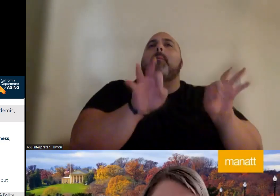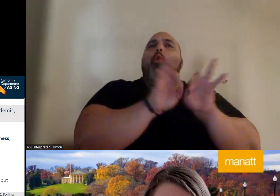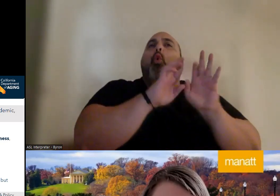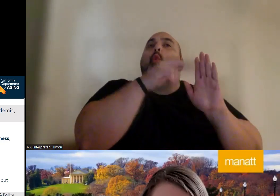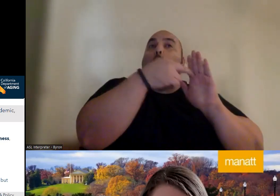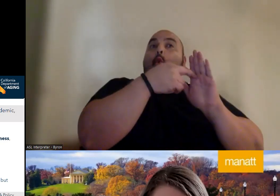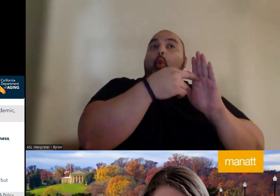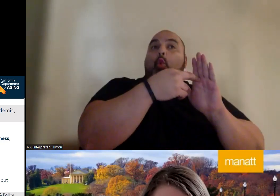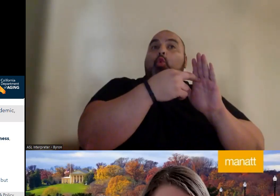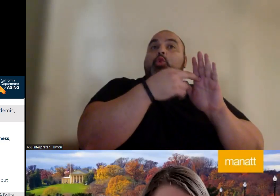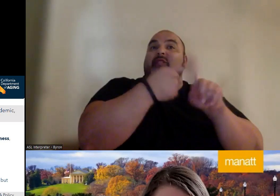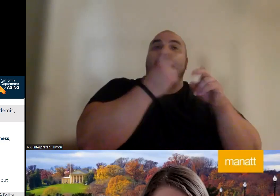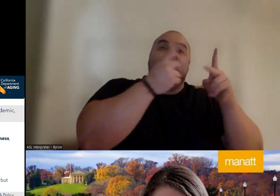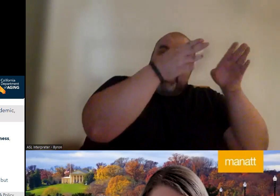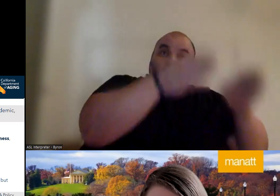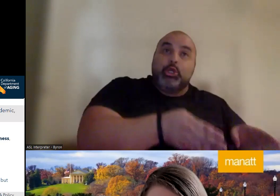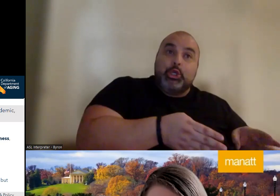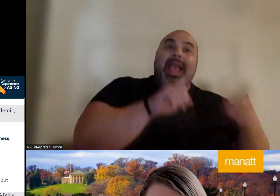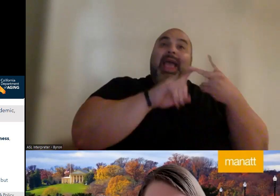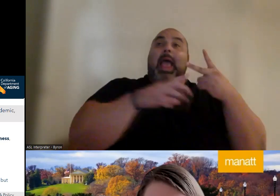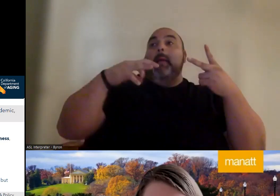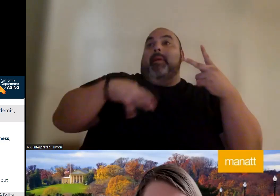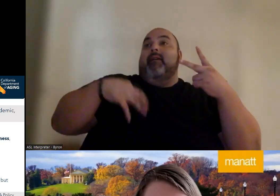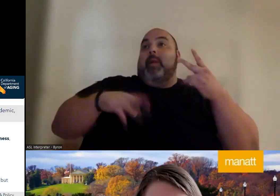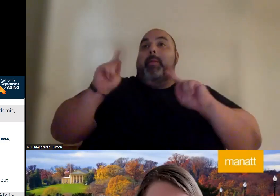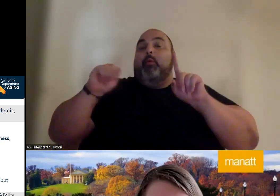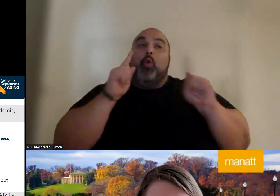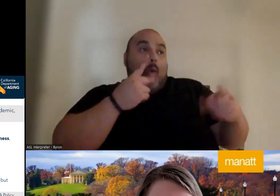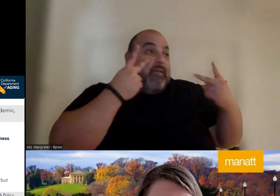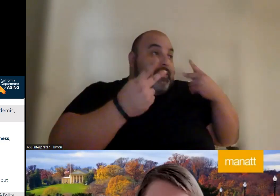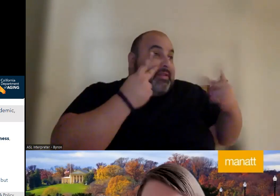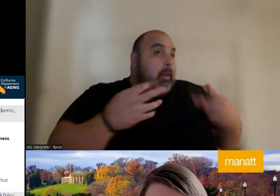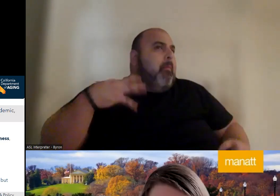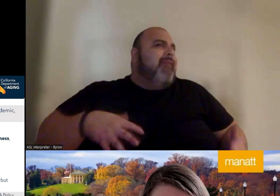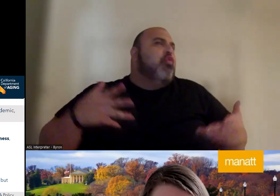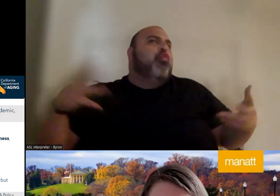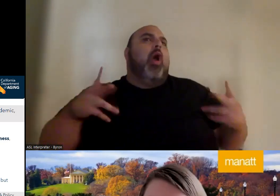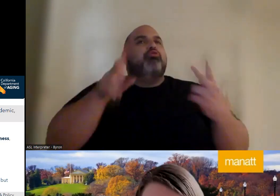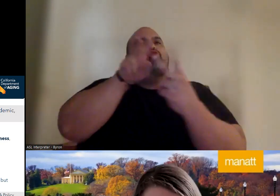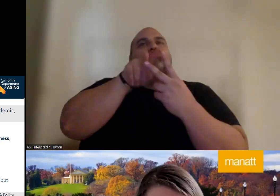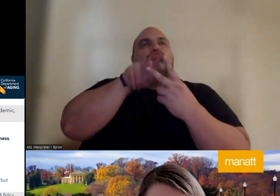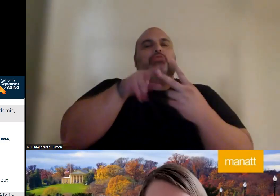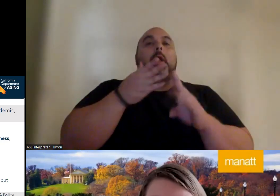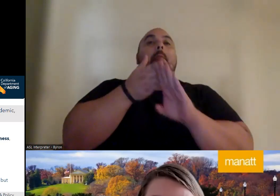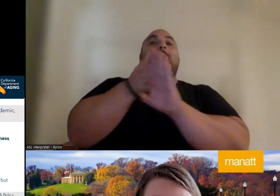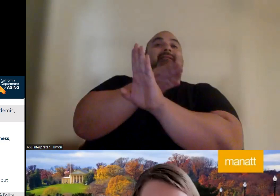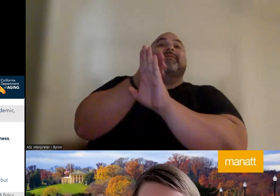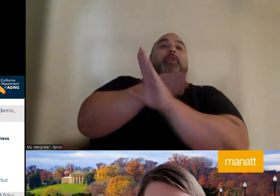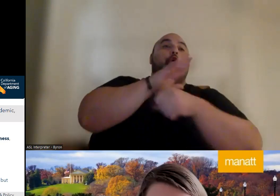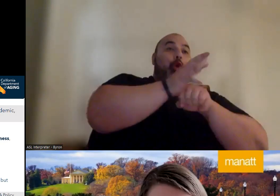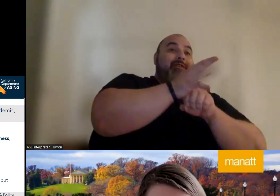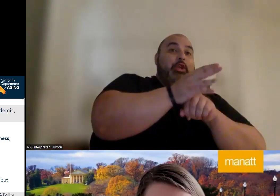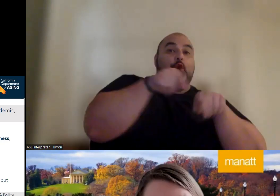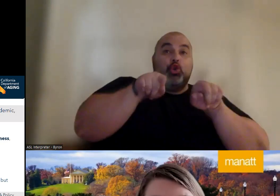and the benefits of visitation and long term care facilities. So this really looks at before COVID, during COVID,